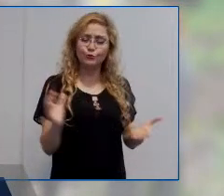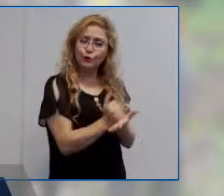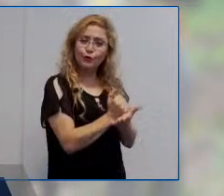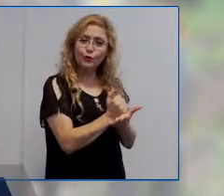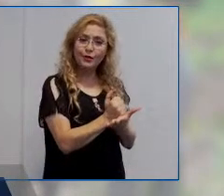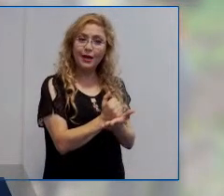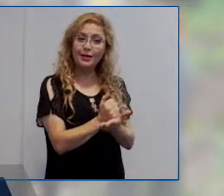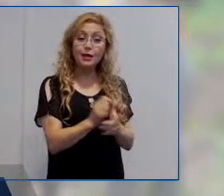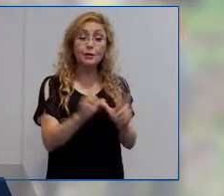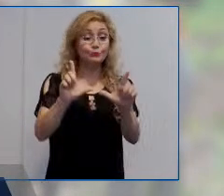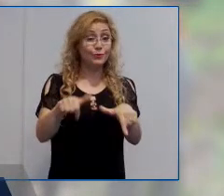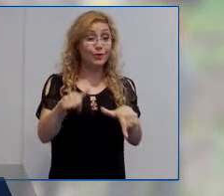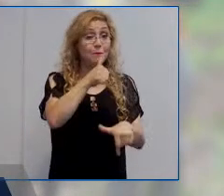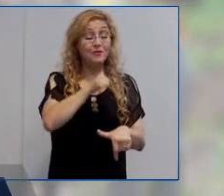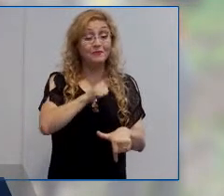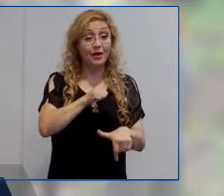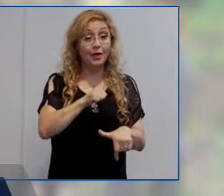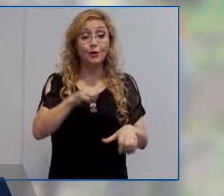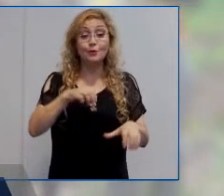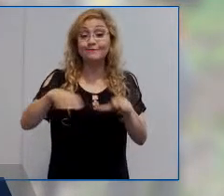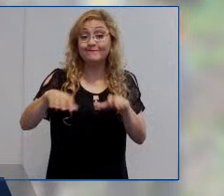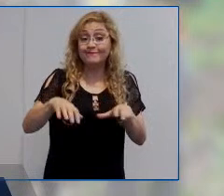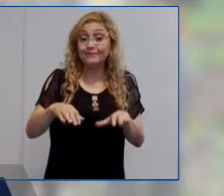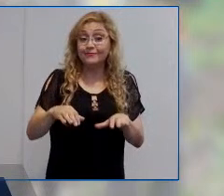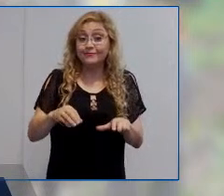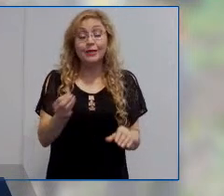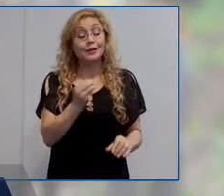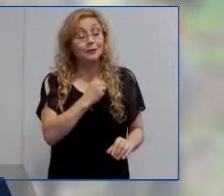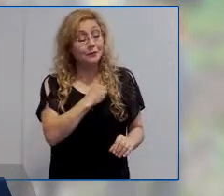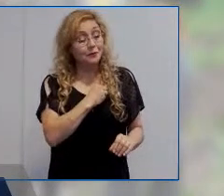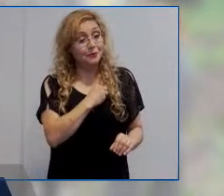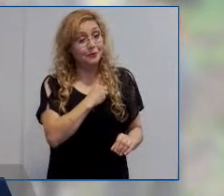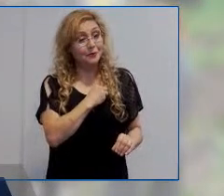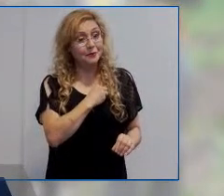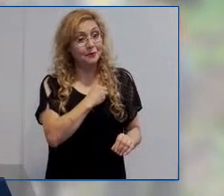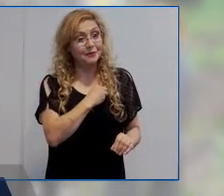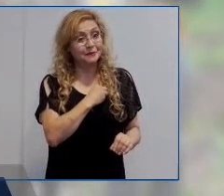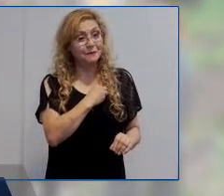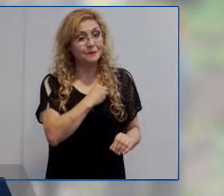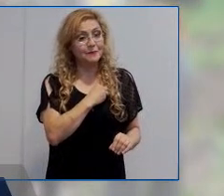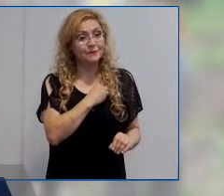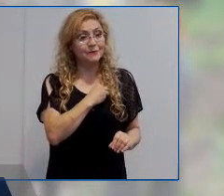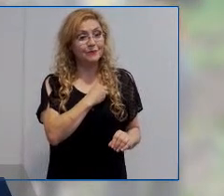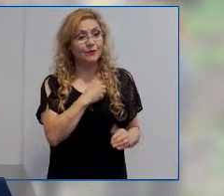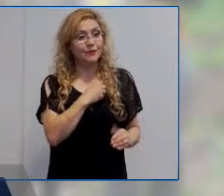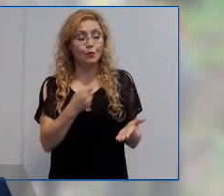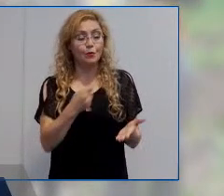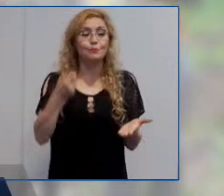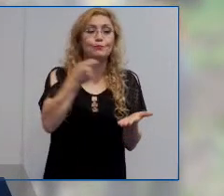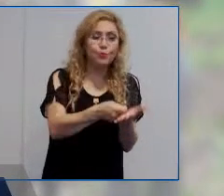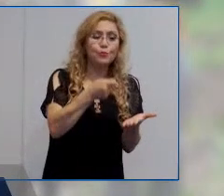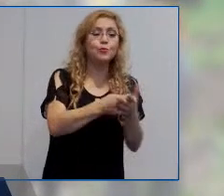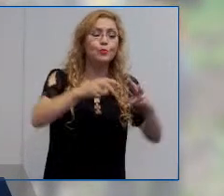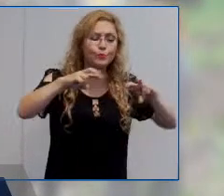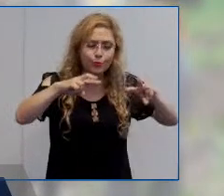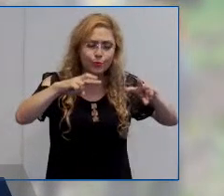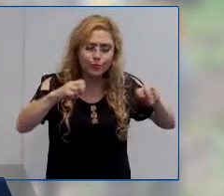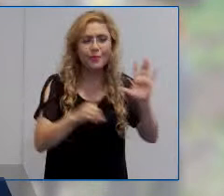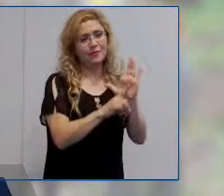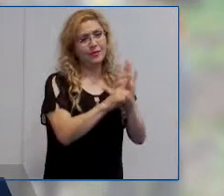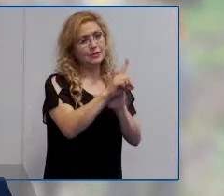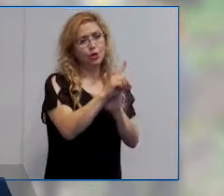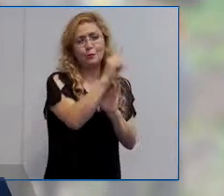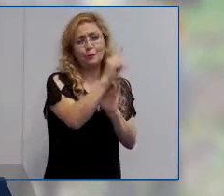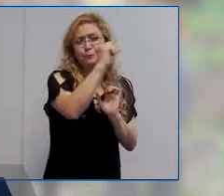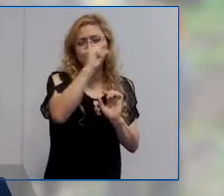to have resources from the dynamic private sector. Unfortunately, it's difficult, has been difficult, and we